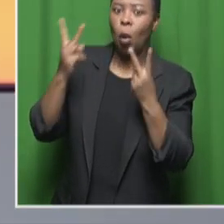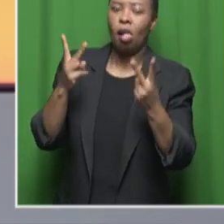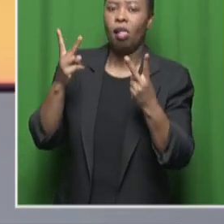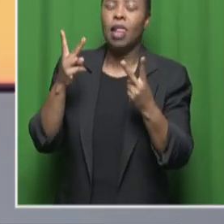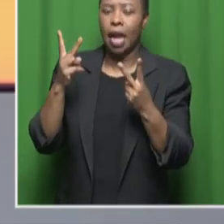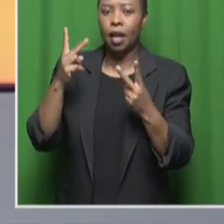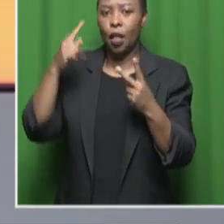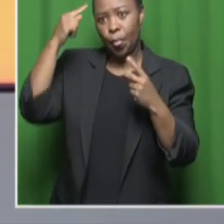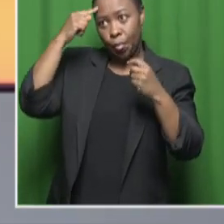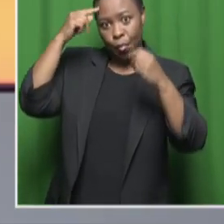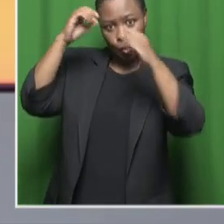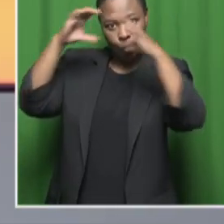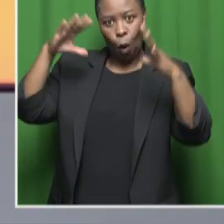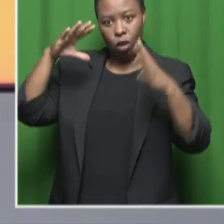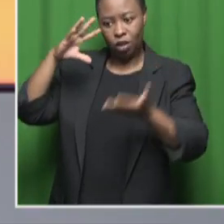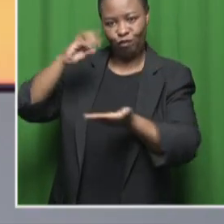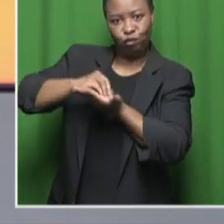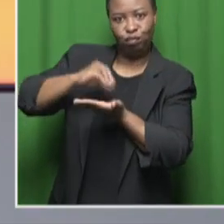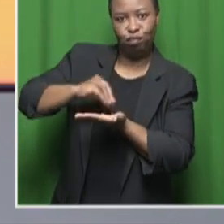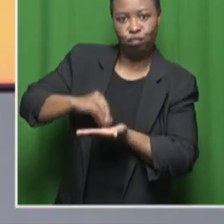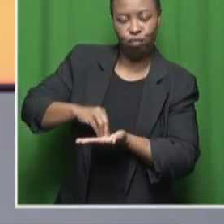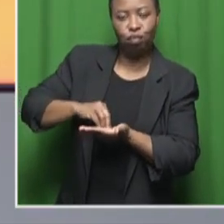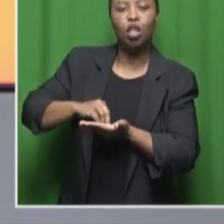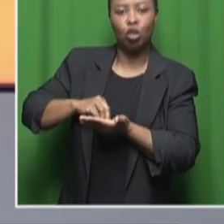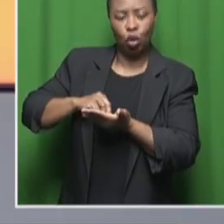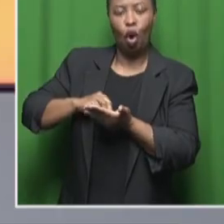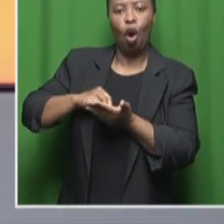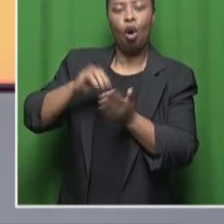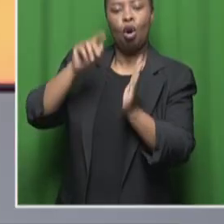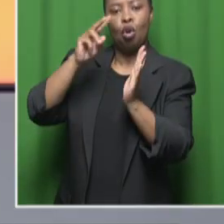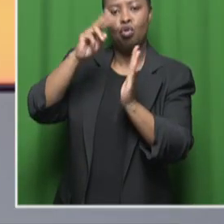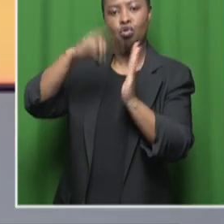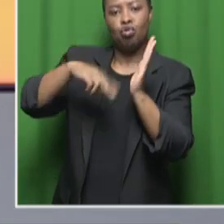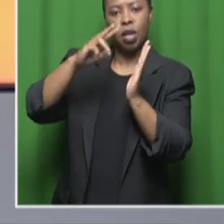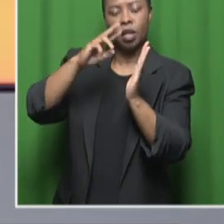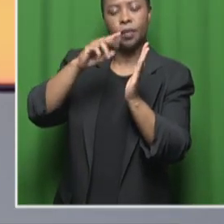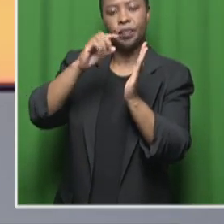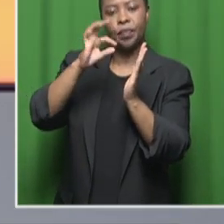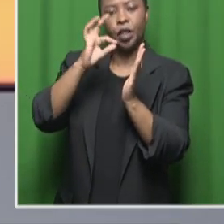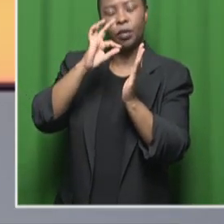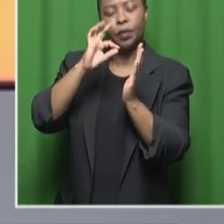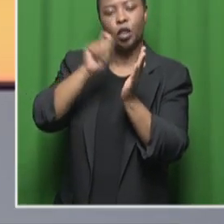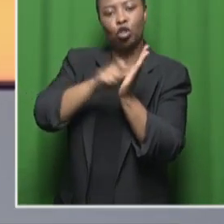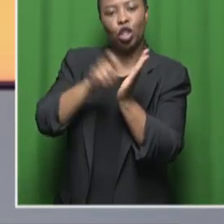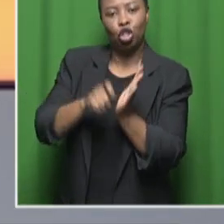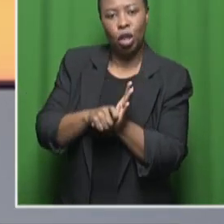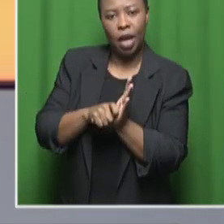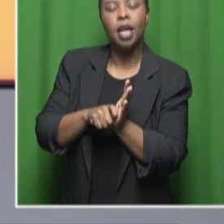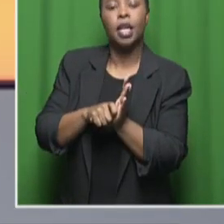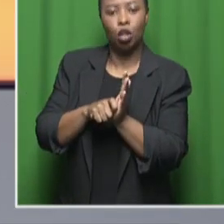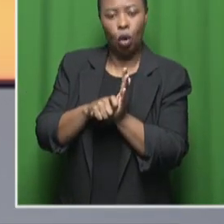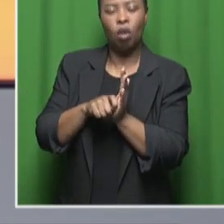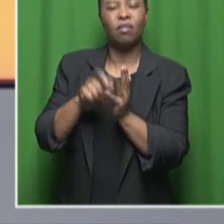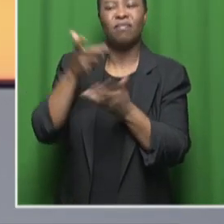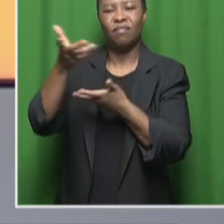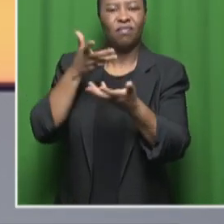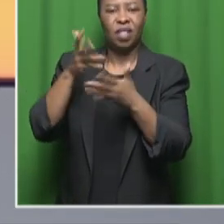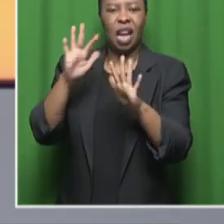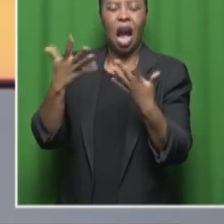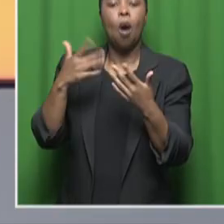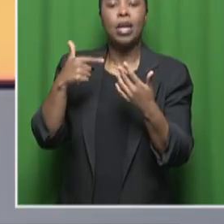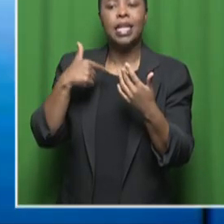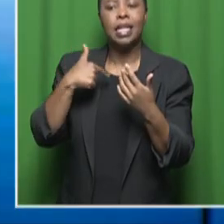as well. What do you think is the role of literature at large in furthering the discourse that is necessary in this country, given where we are and where we're